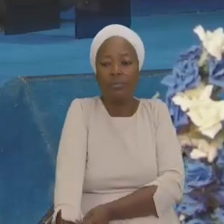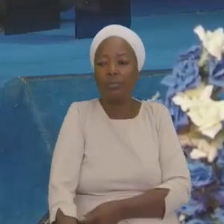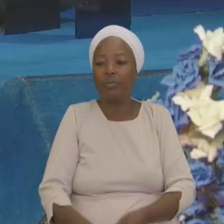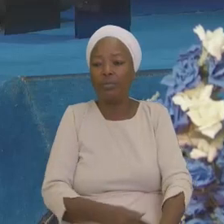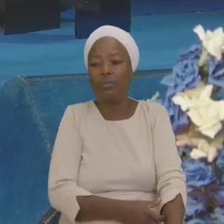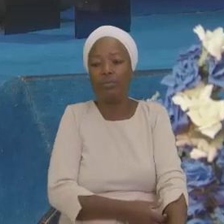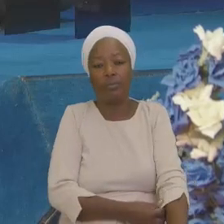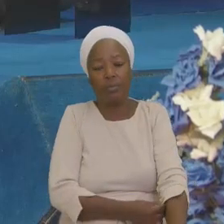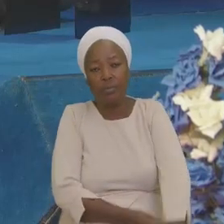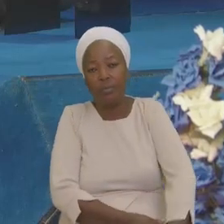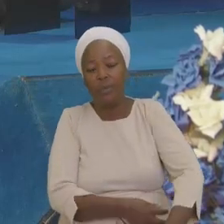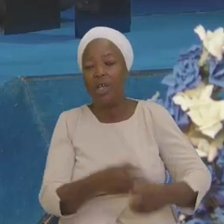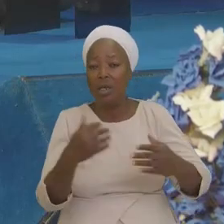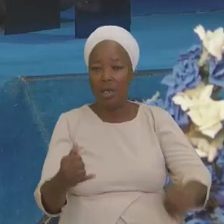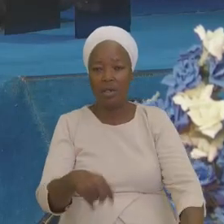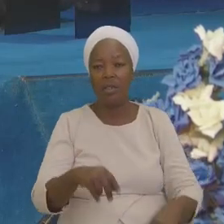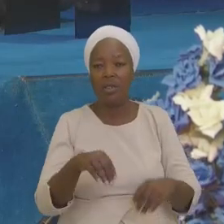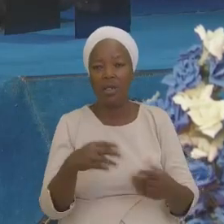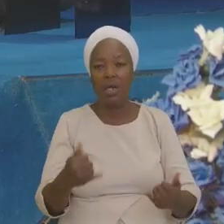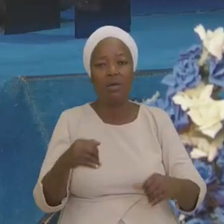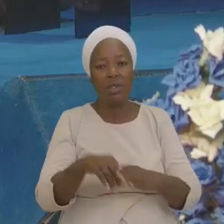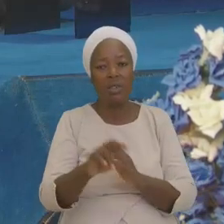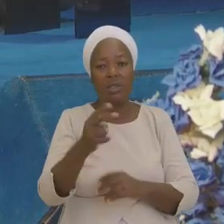Look at 2 Chronicles chapter